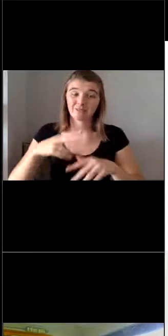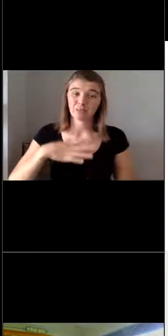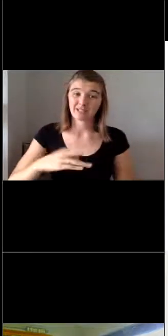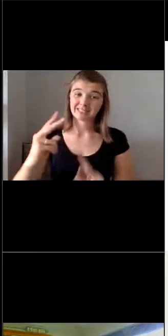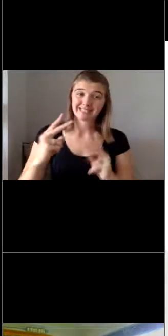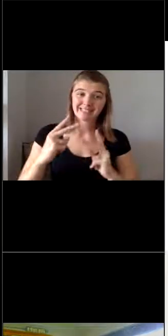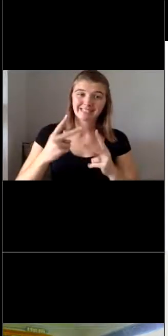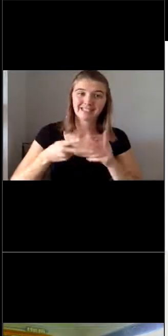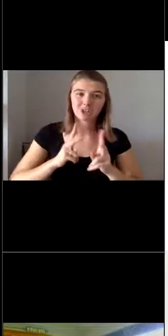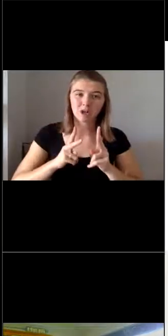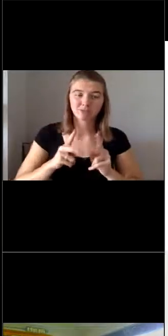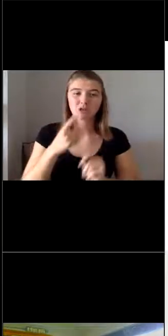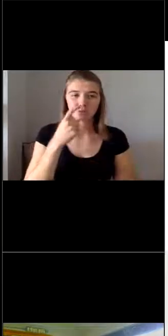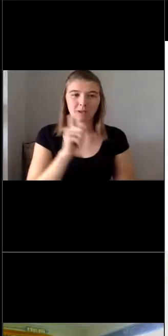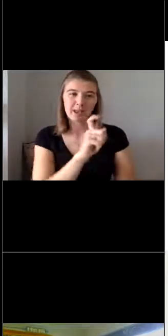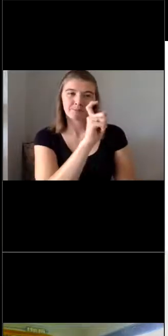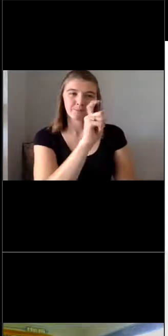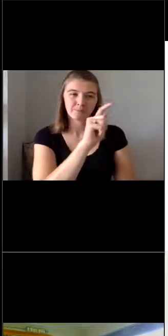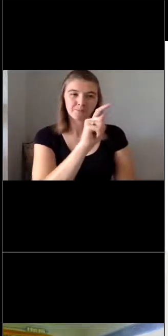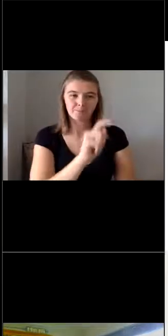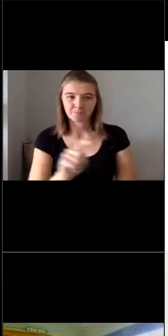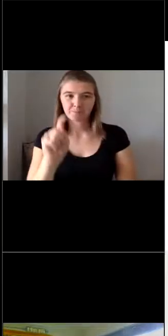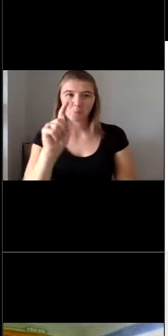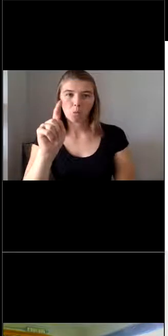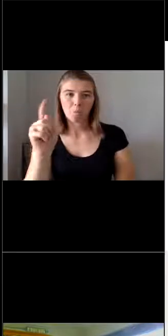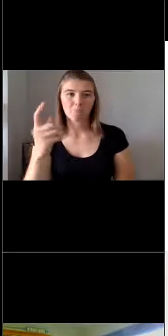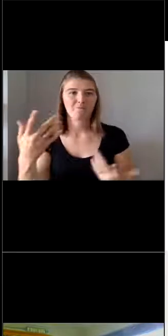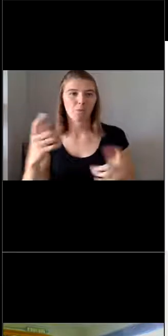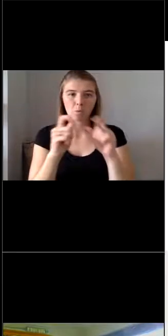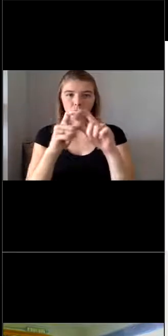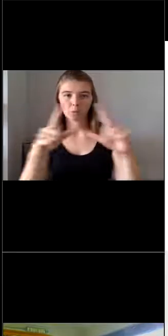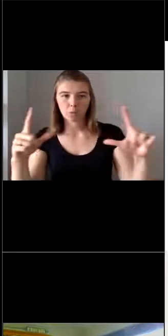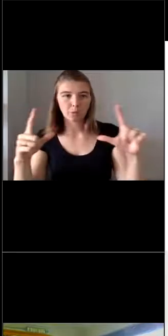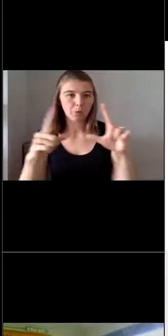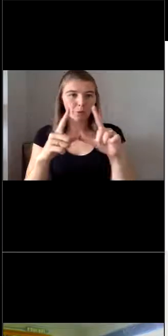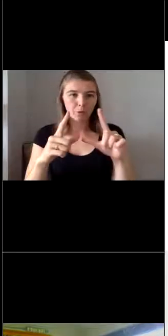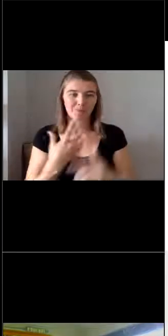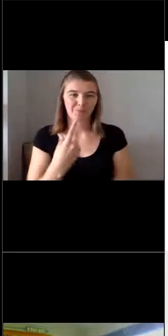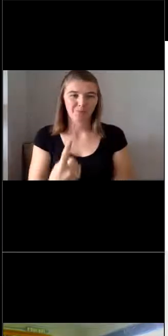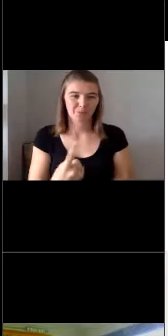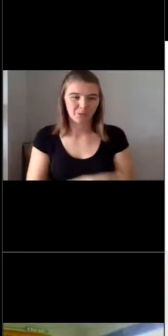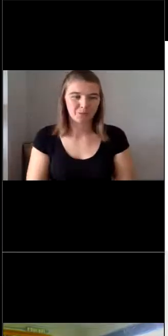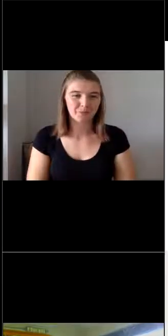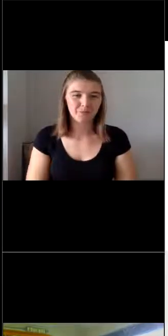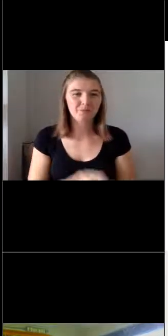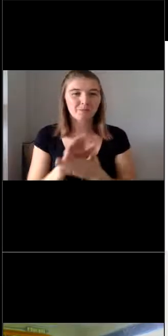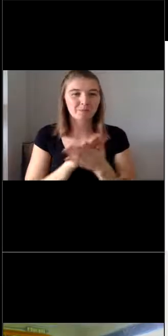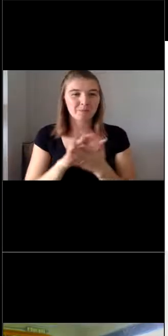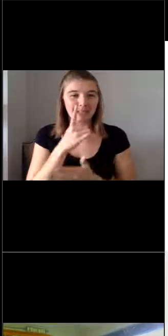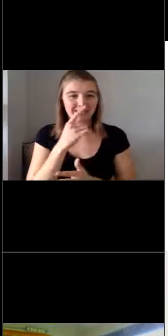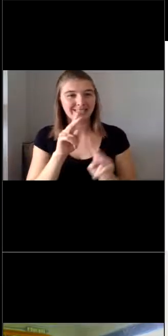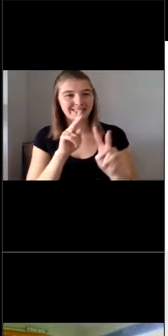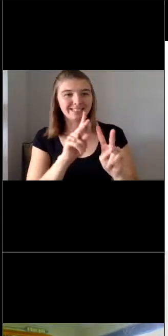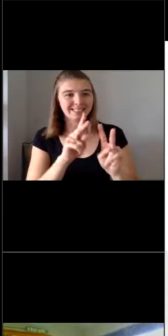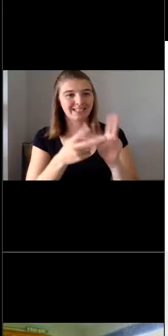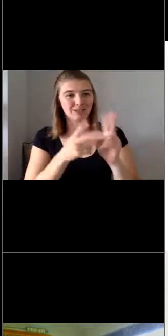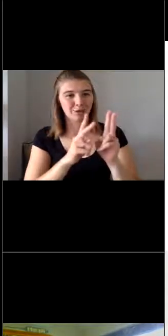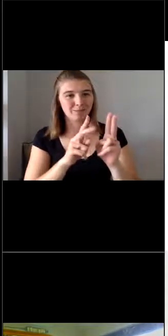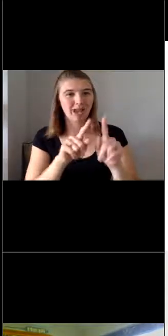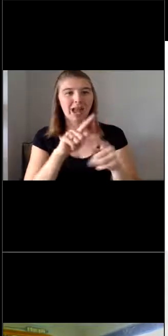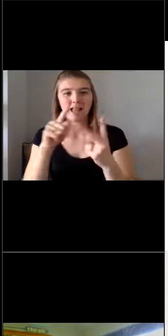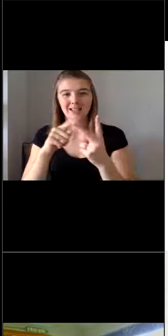benefit from what she's offering, then you can move her to wherever on the screen that you want, and you'll be able to keep all of the webcams together and still see the presentation